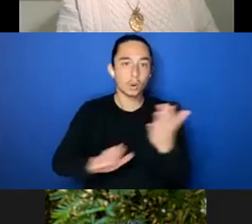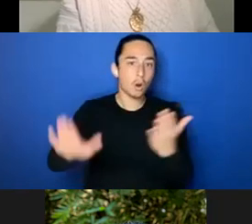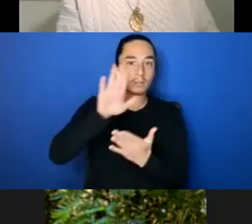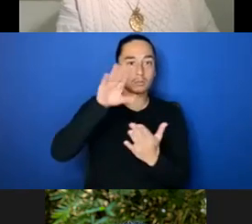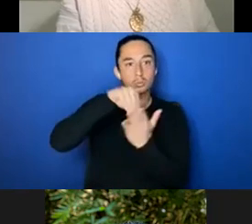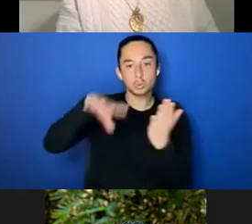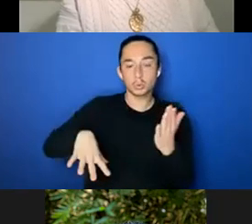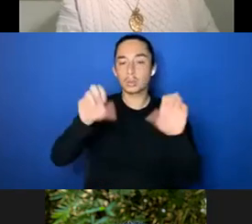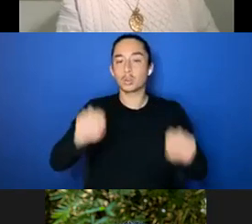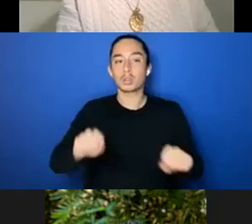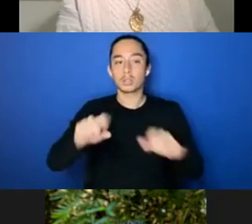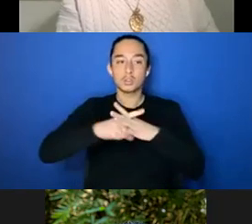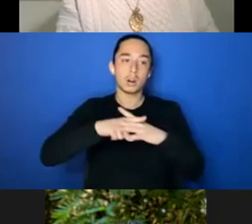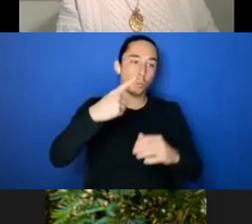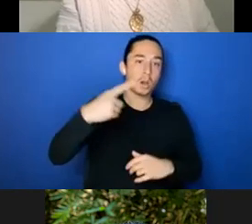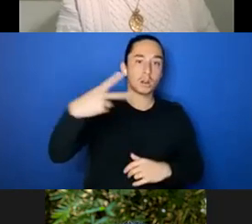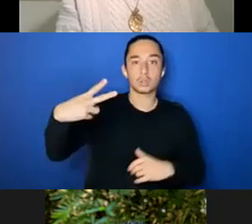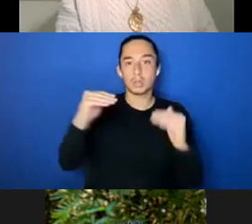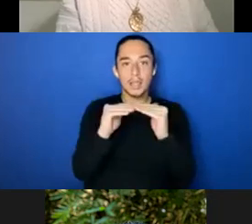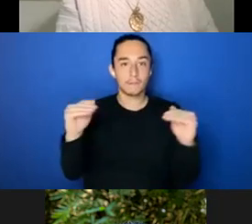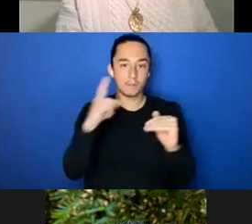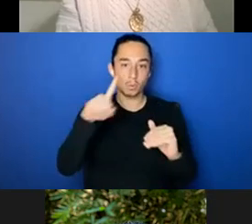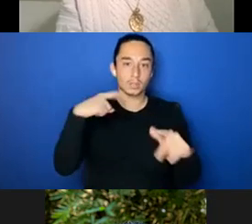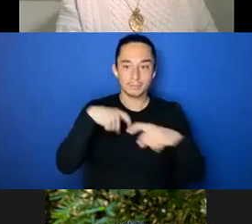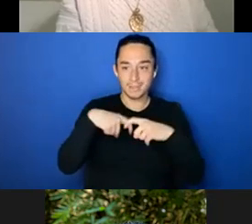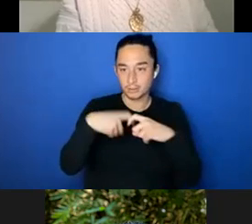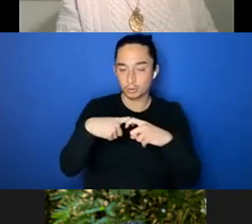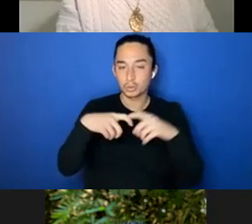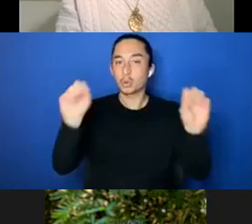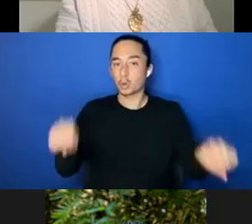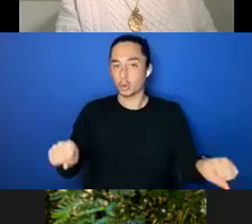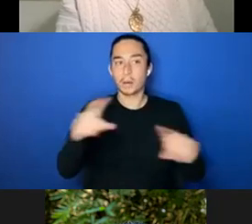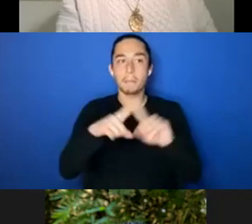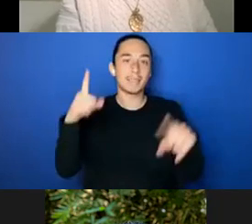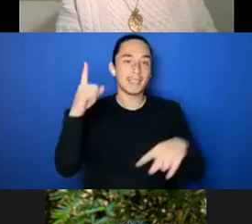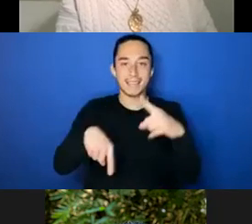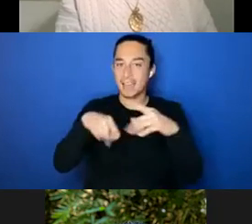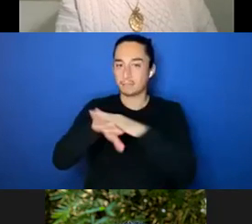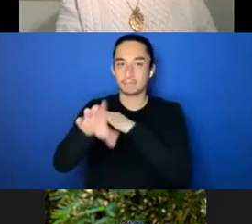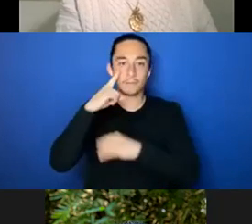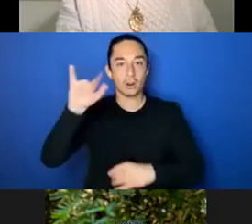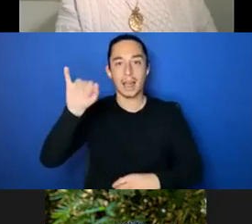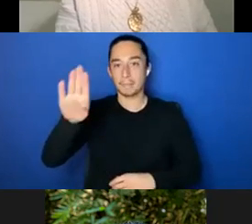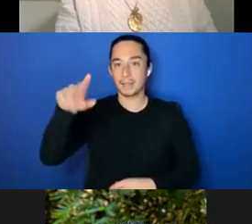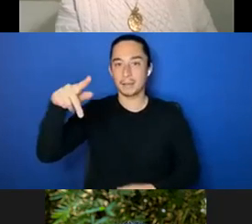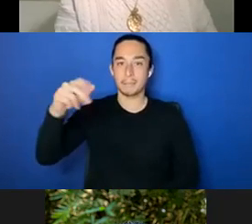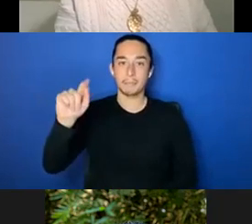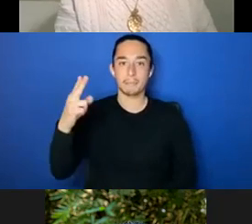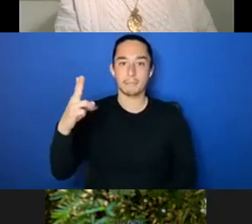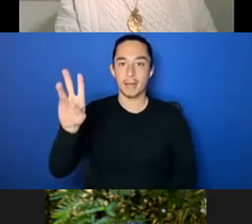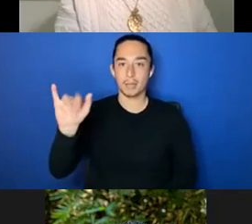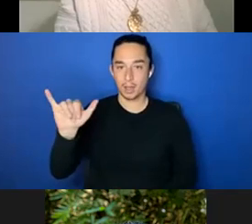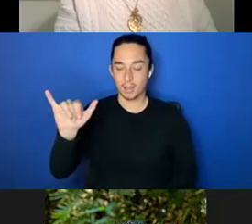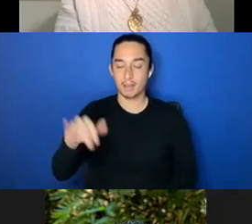could start at a 1-2 level in Spanish. They just could not do it into an IB pathway. So